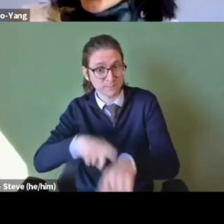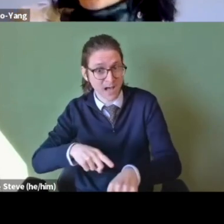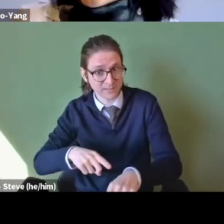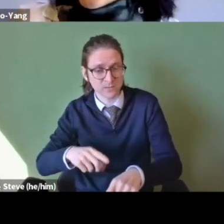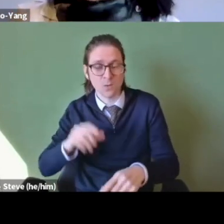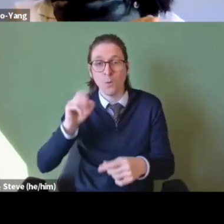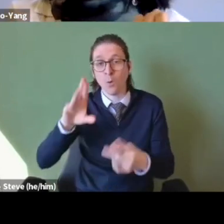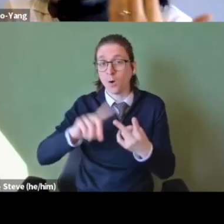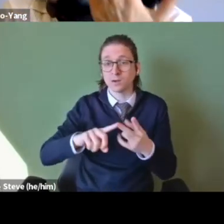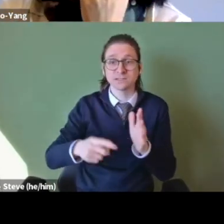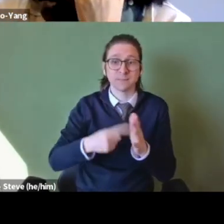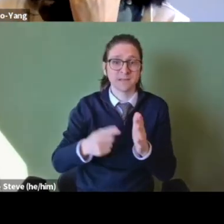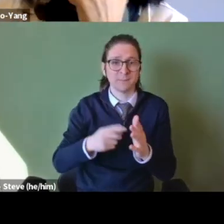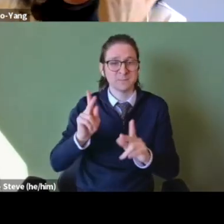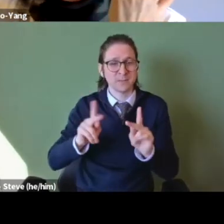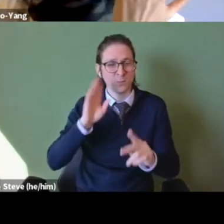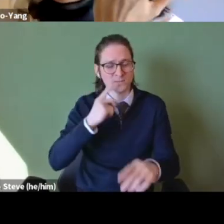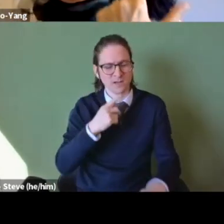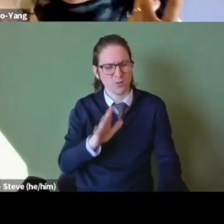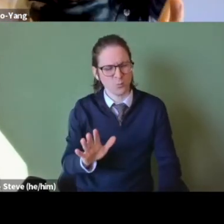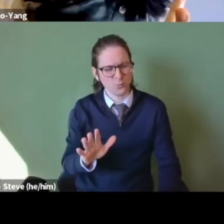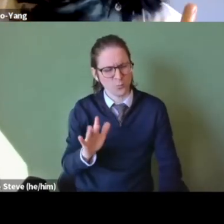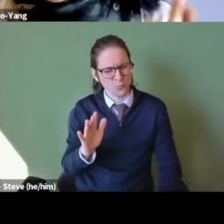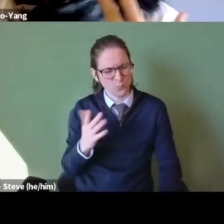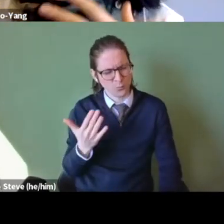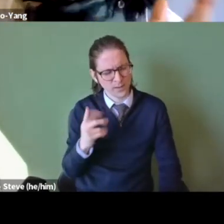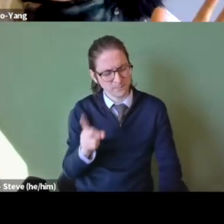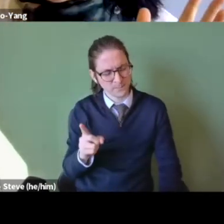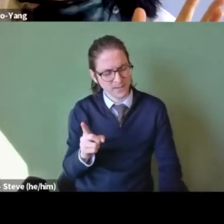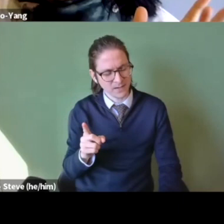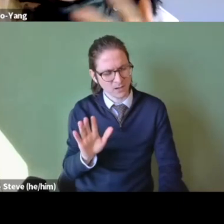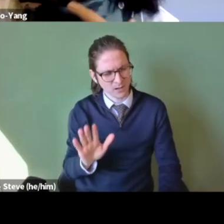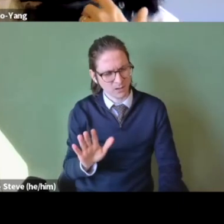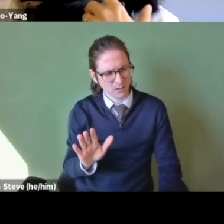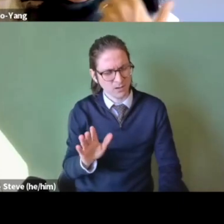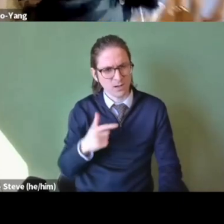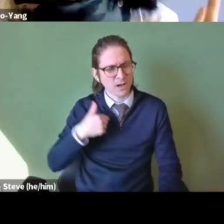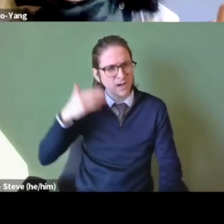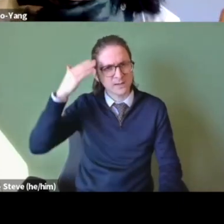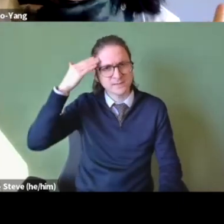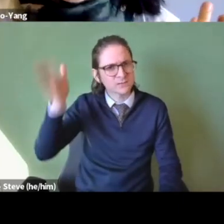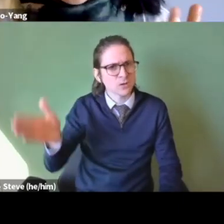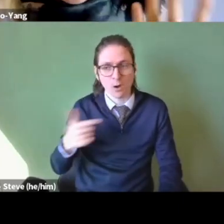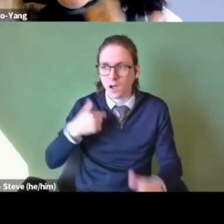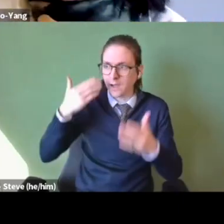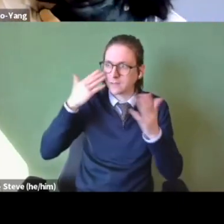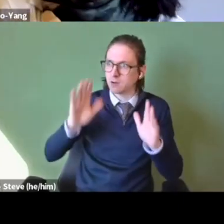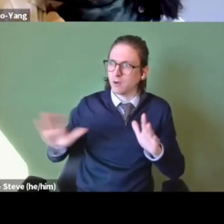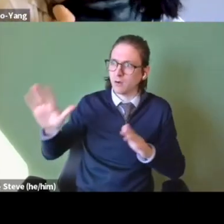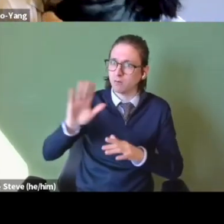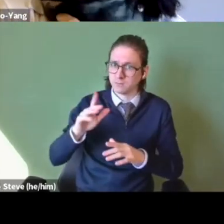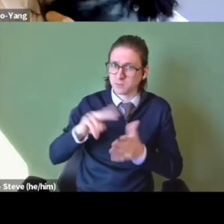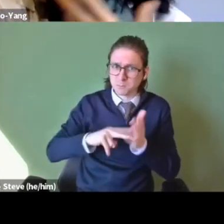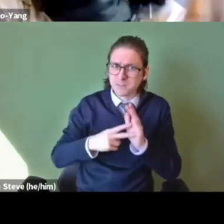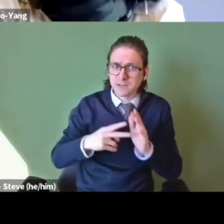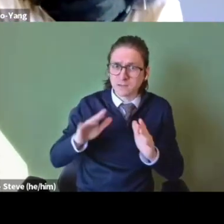they have to slow down and say like, that I didn't know not everybody in the world gets to go to school. Like I go to